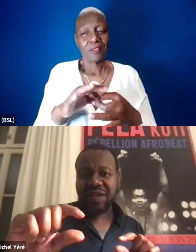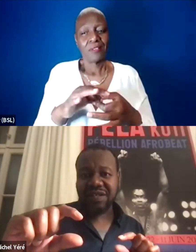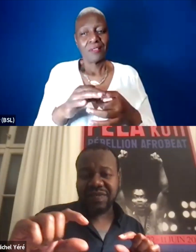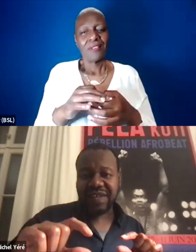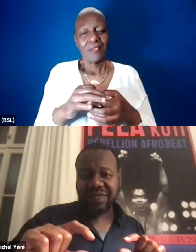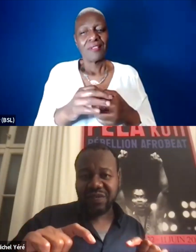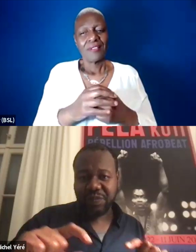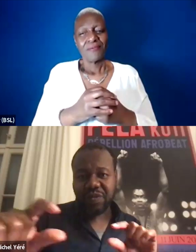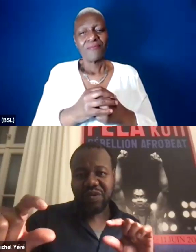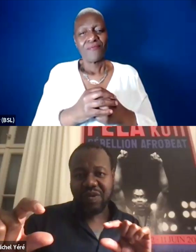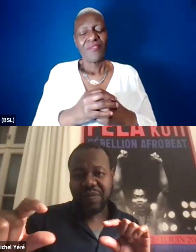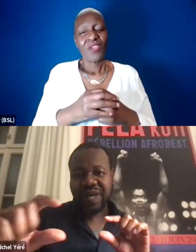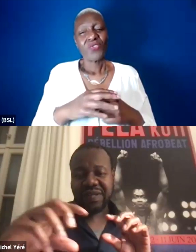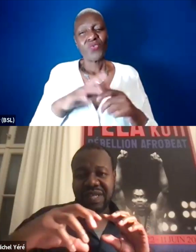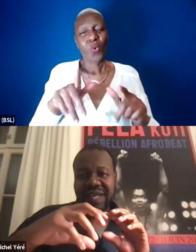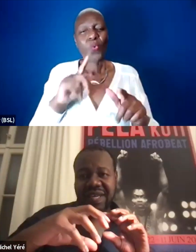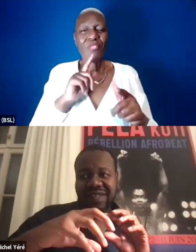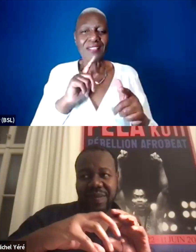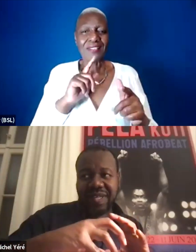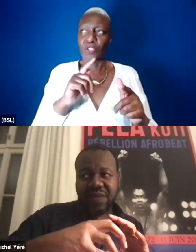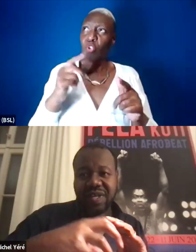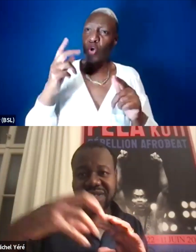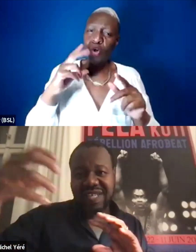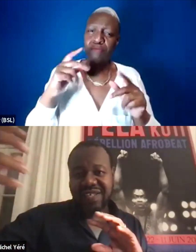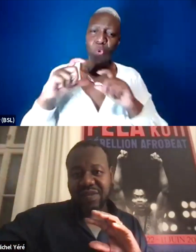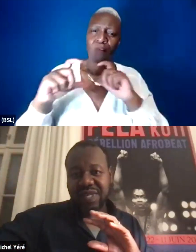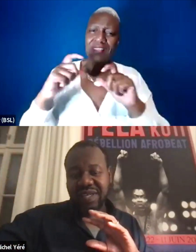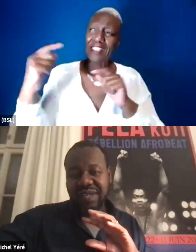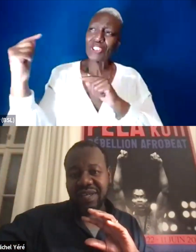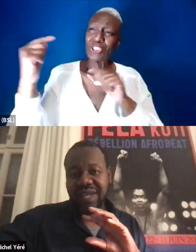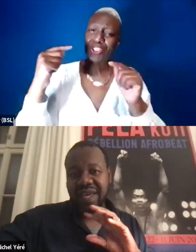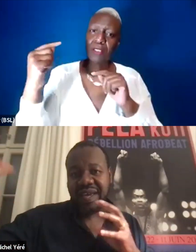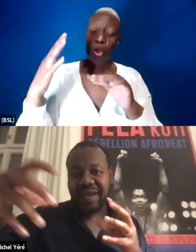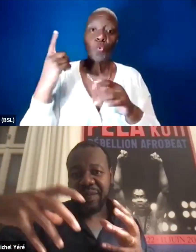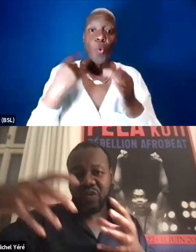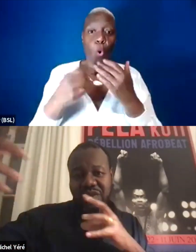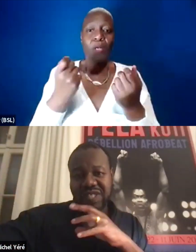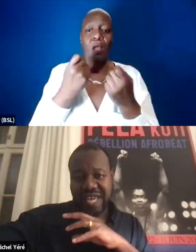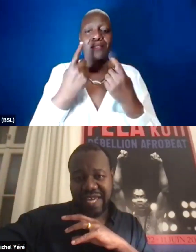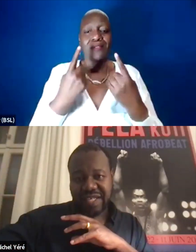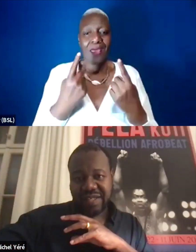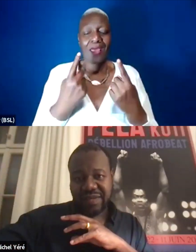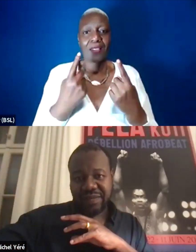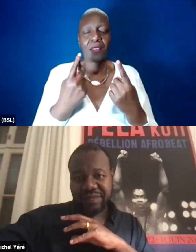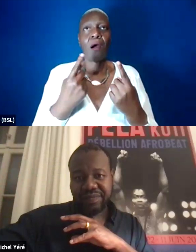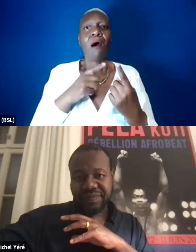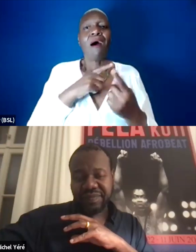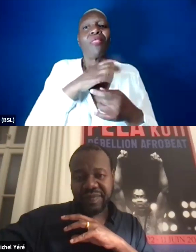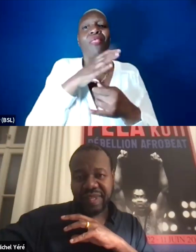this narrative that I've spoke to you about, is something that one understands only towards the end.